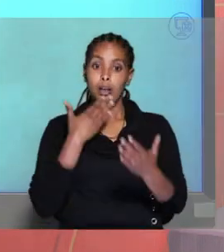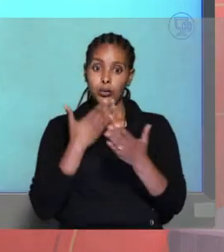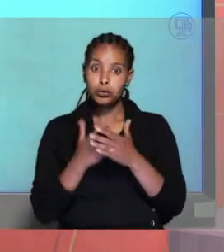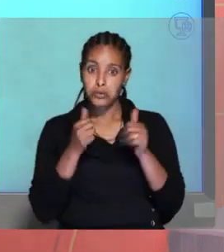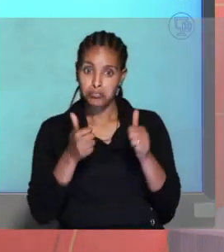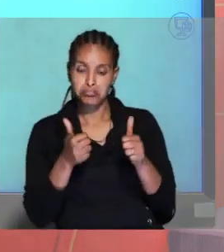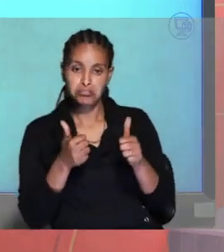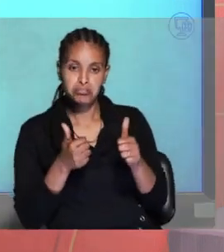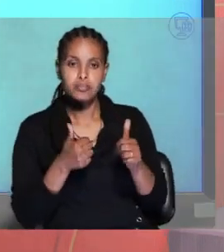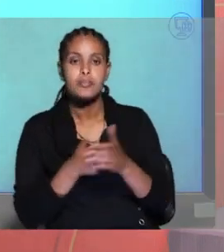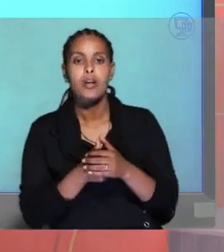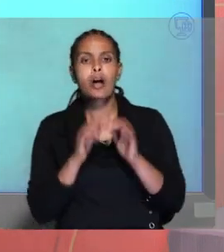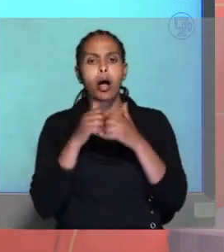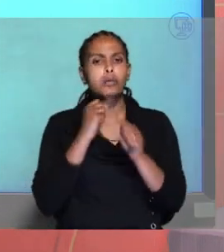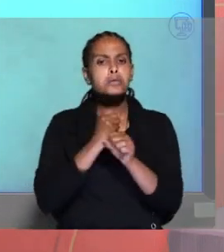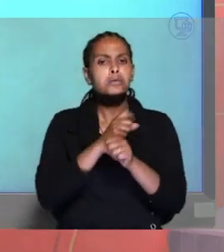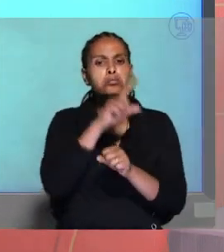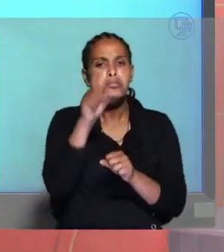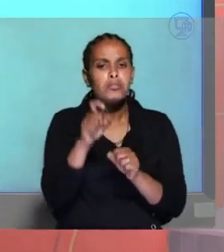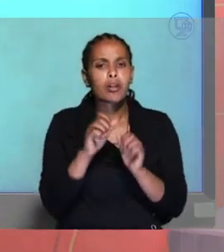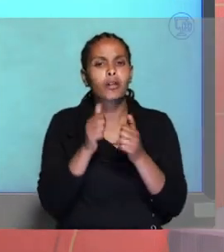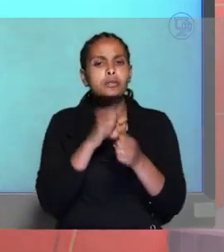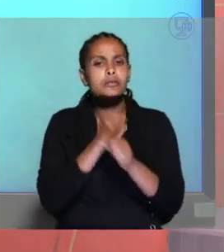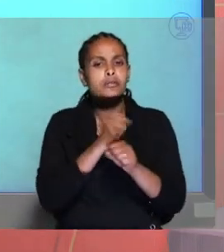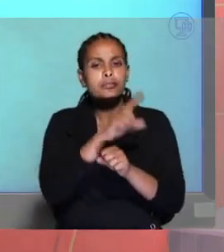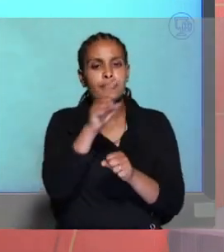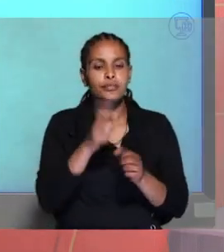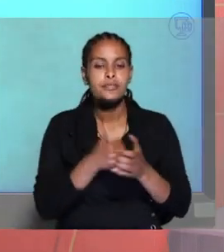Good. How did you do it?